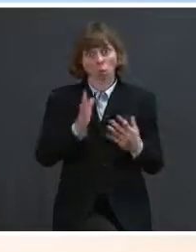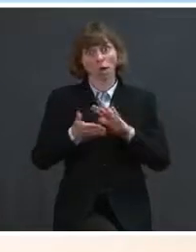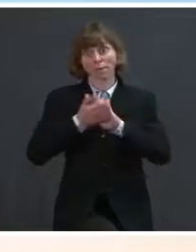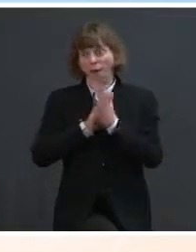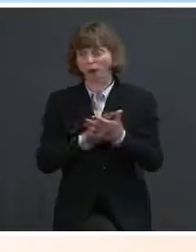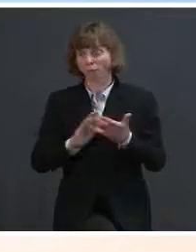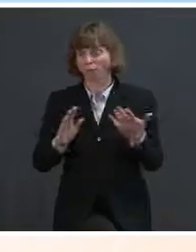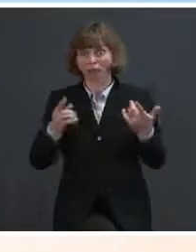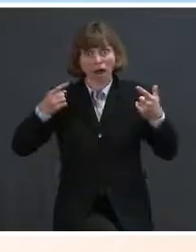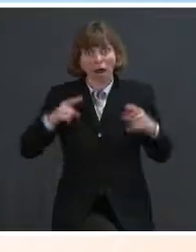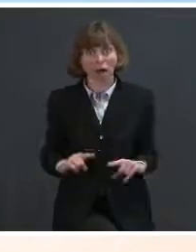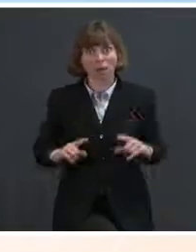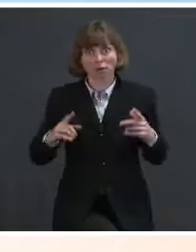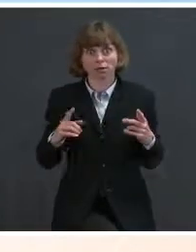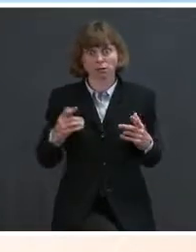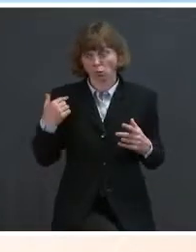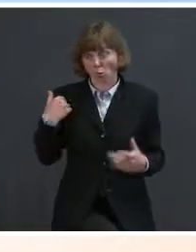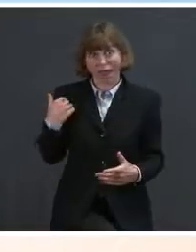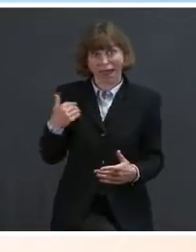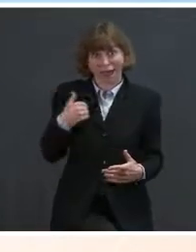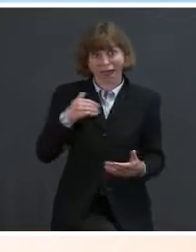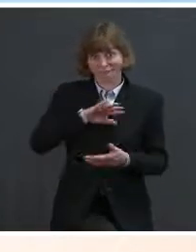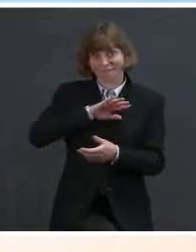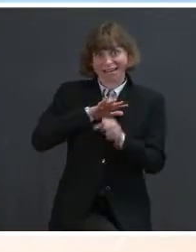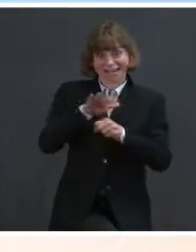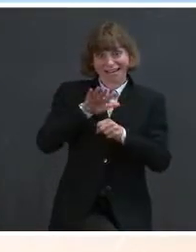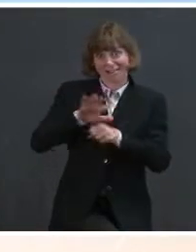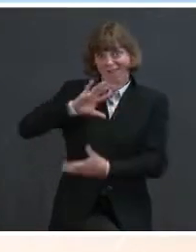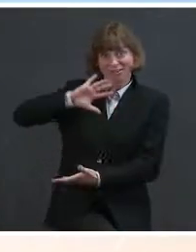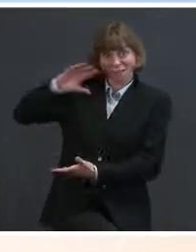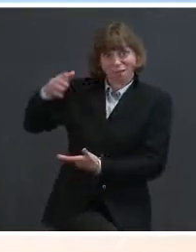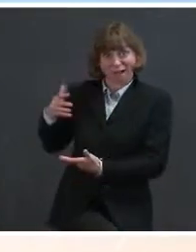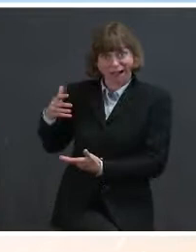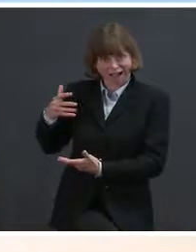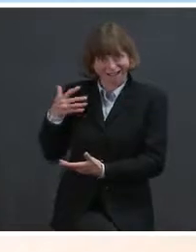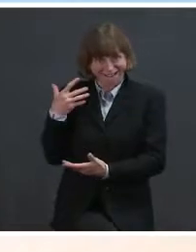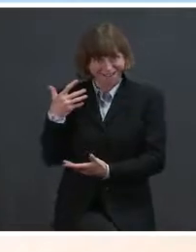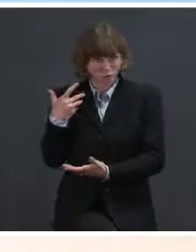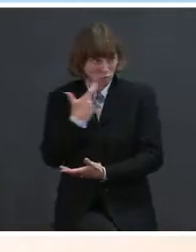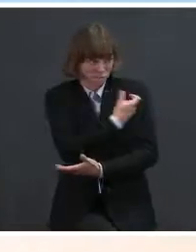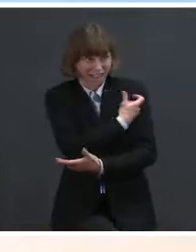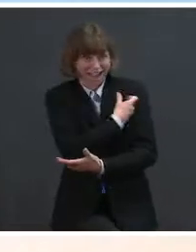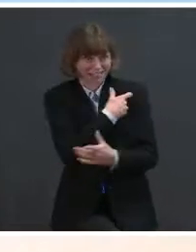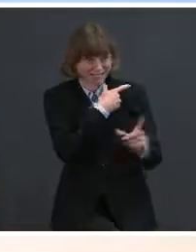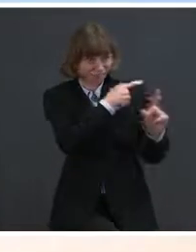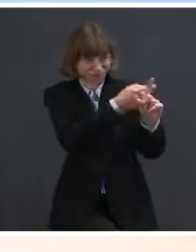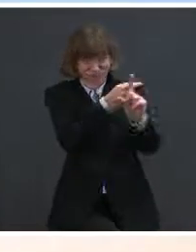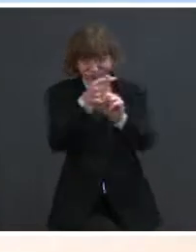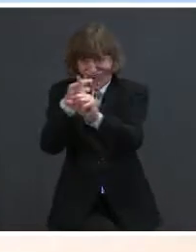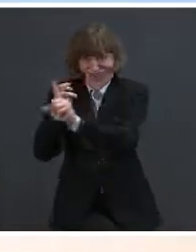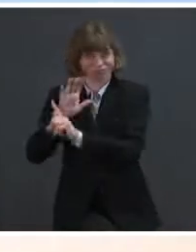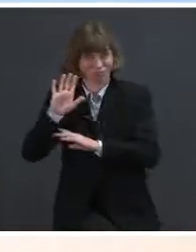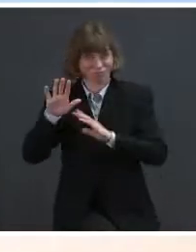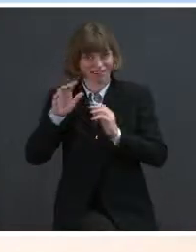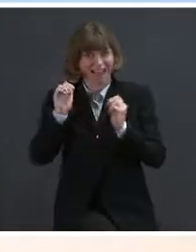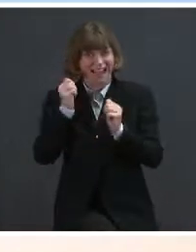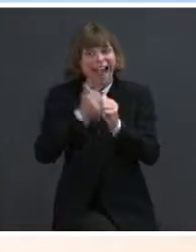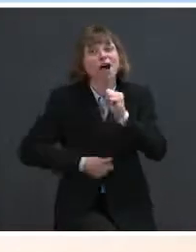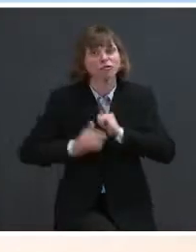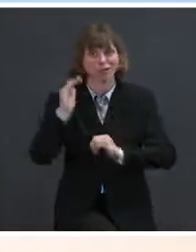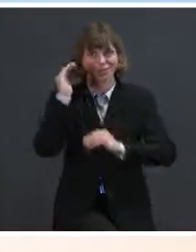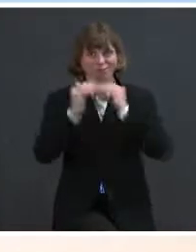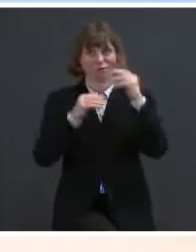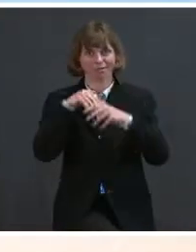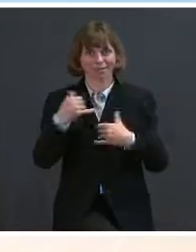have enough supply for to vaccinate every American, every adult in this country,